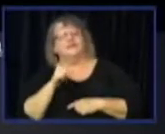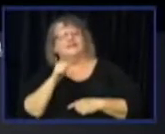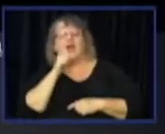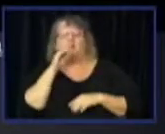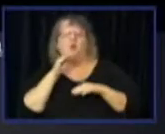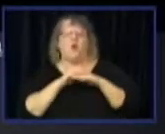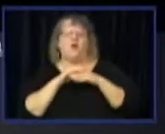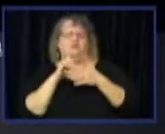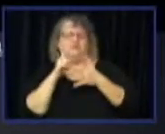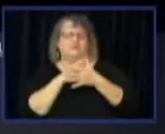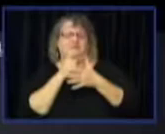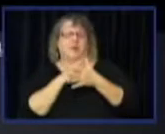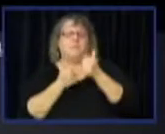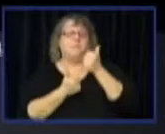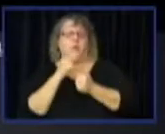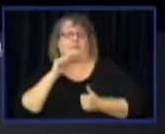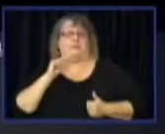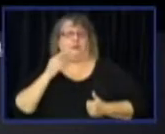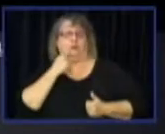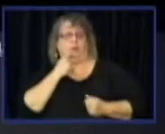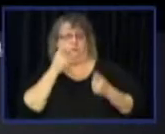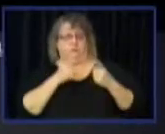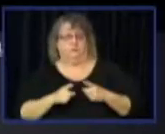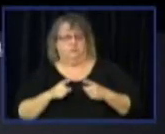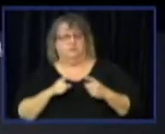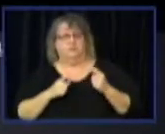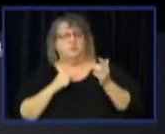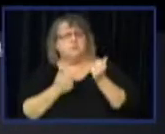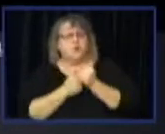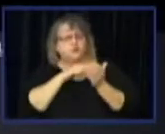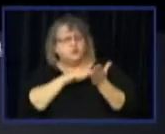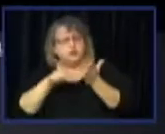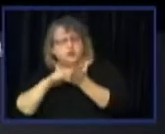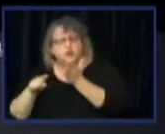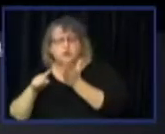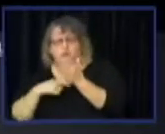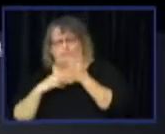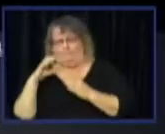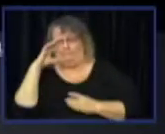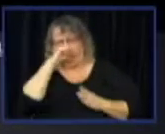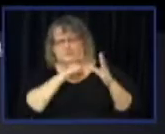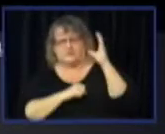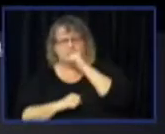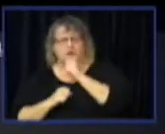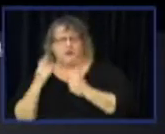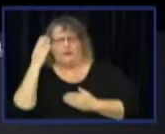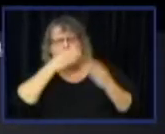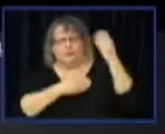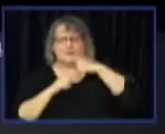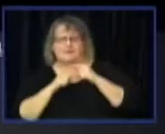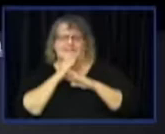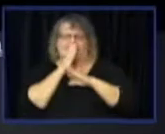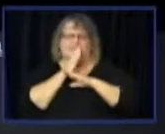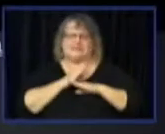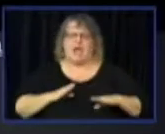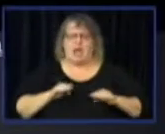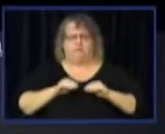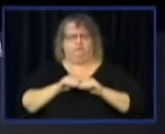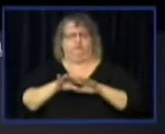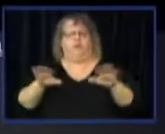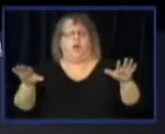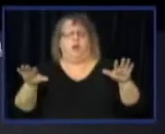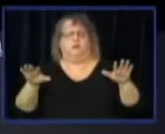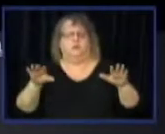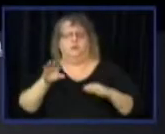on the list of causes in a lot of studies, but that's because we're missing what I call the silent epidemic,